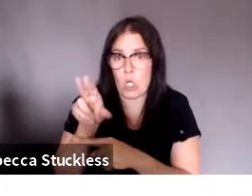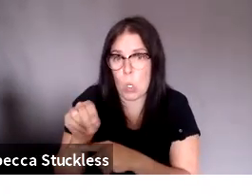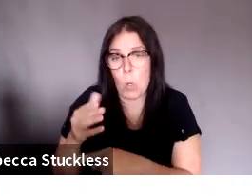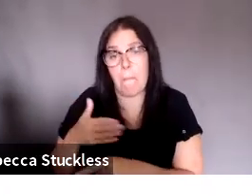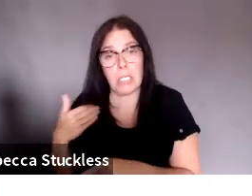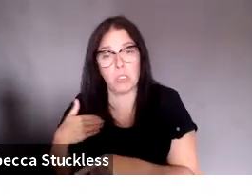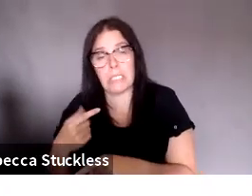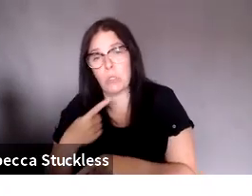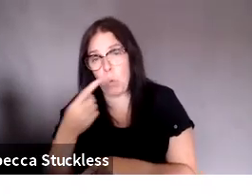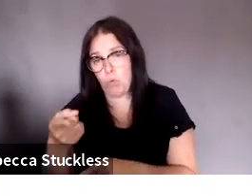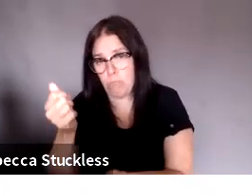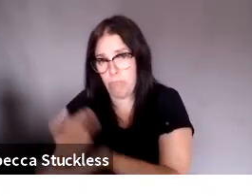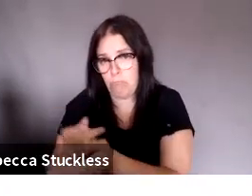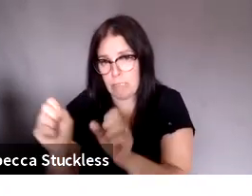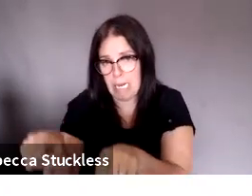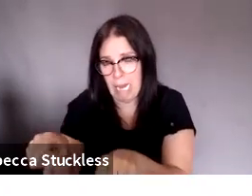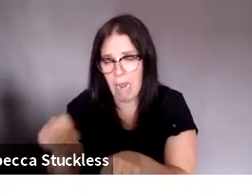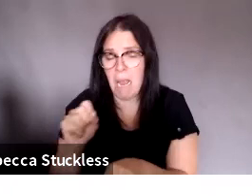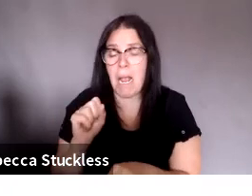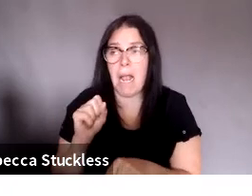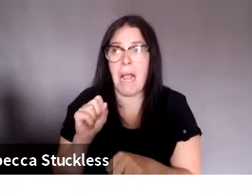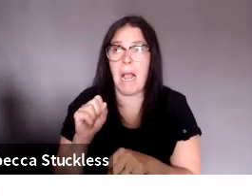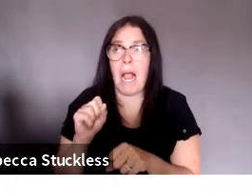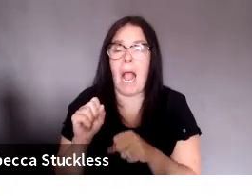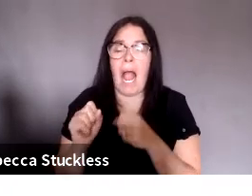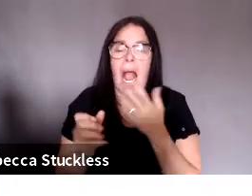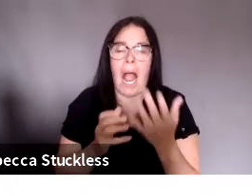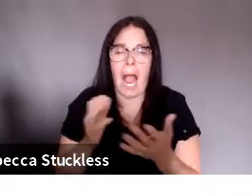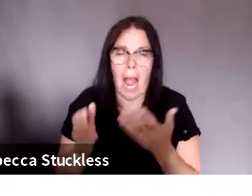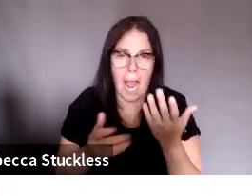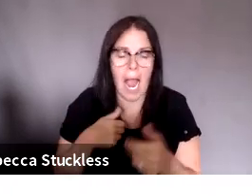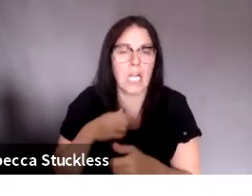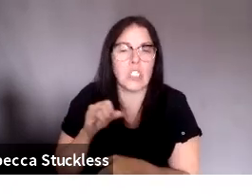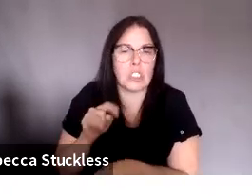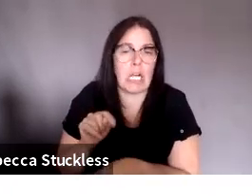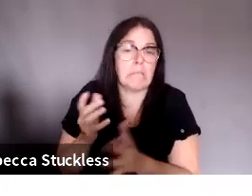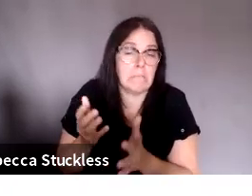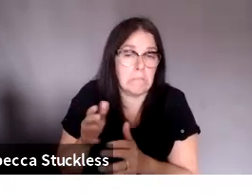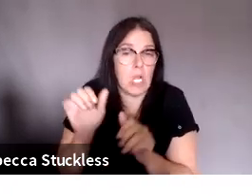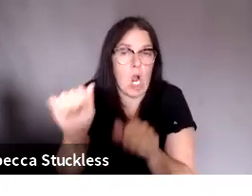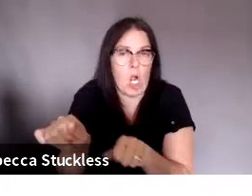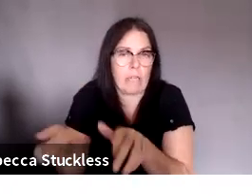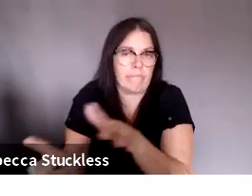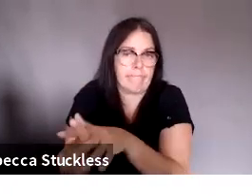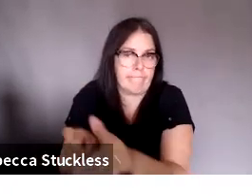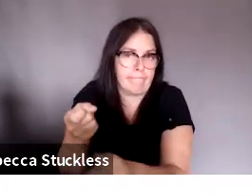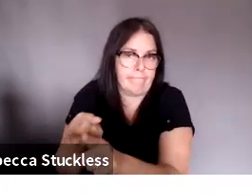could, but it's just raising a flag that it could create issues down the road in a file audit.